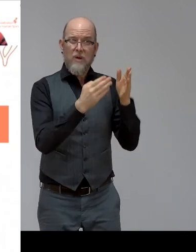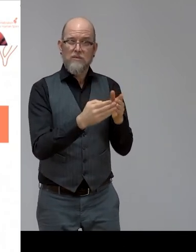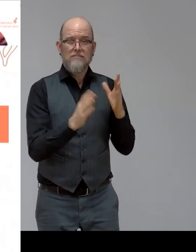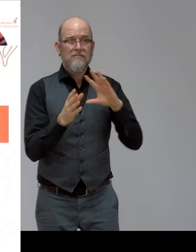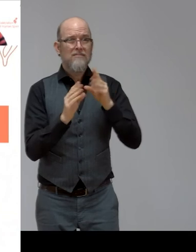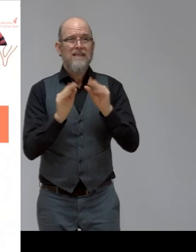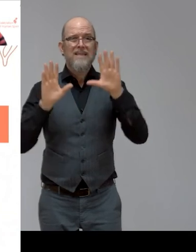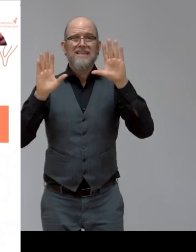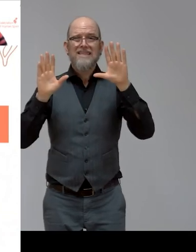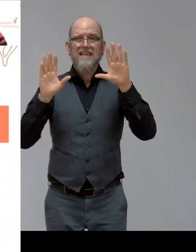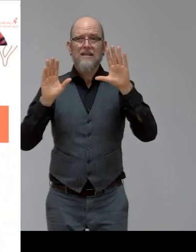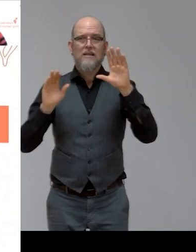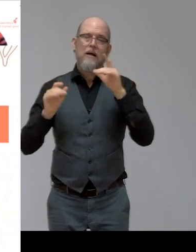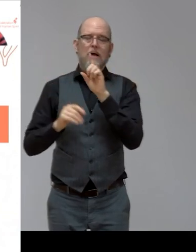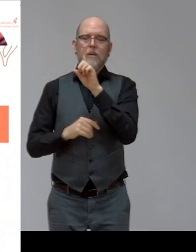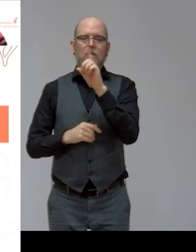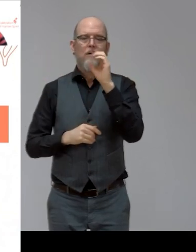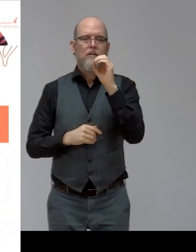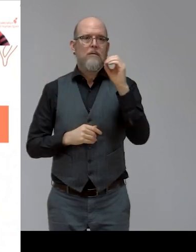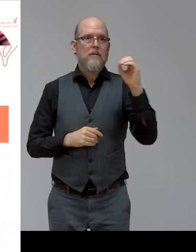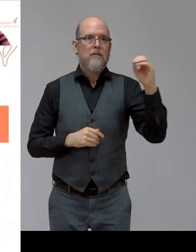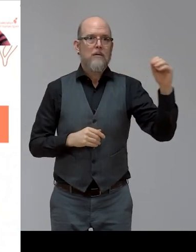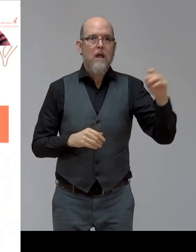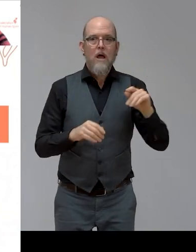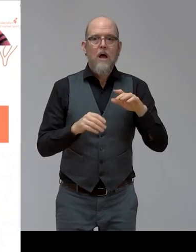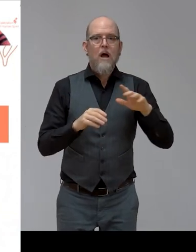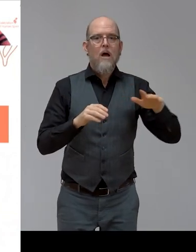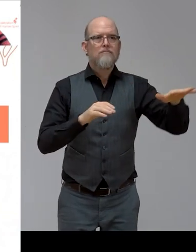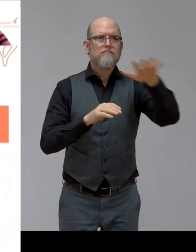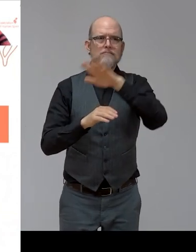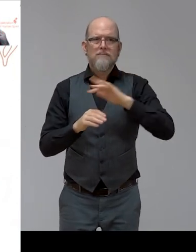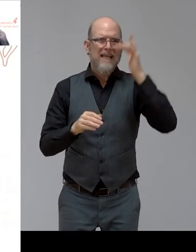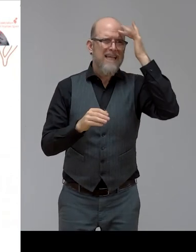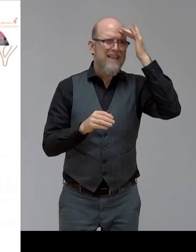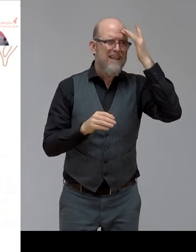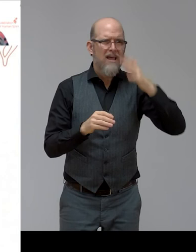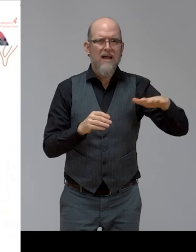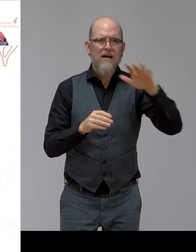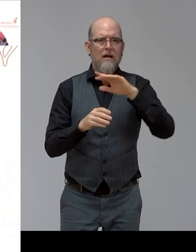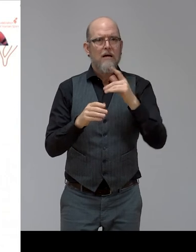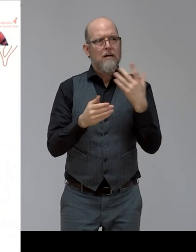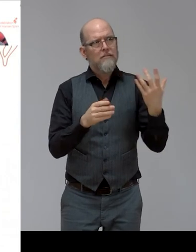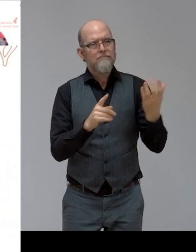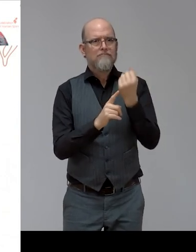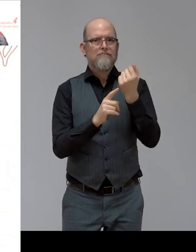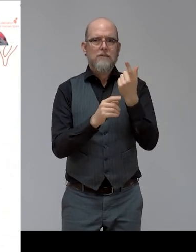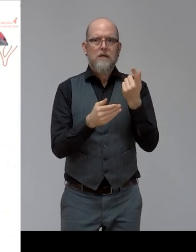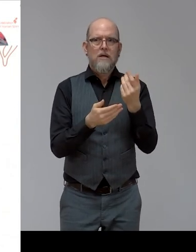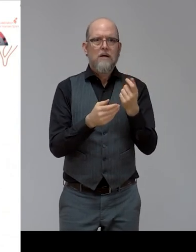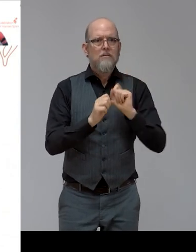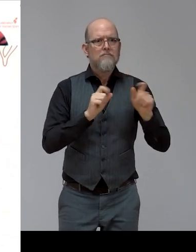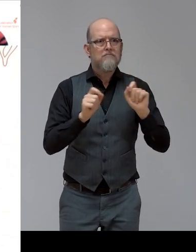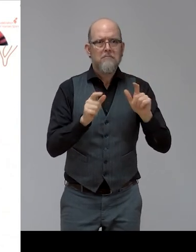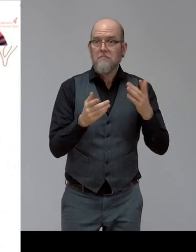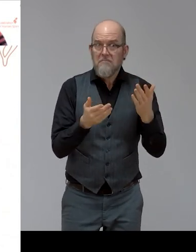states in India and 14 countries have benefited from using iTool. Now we want to scale this, and our